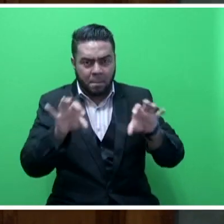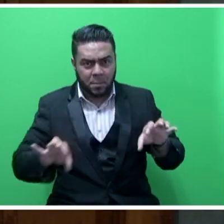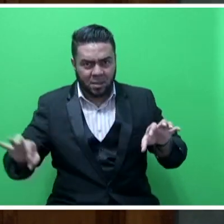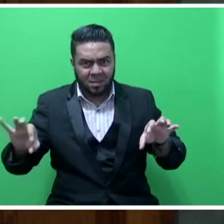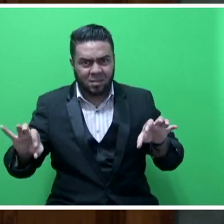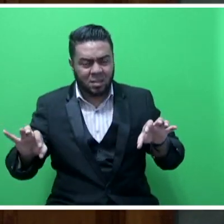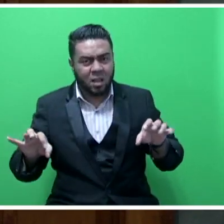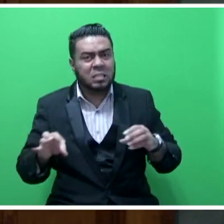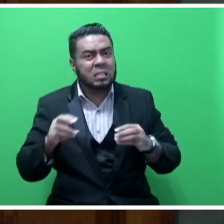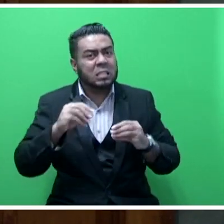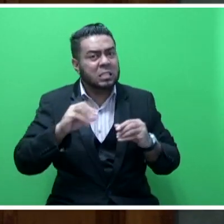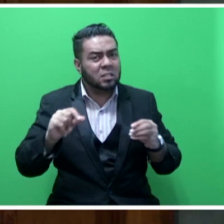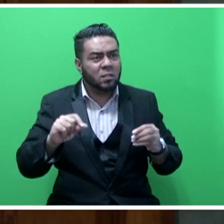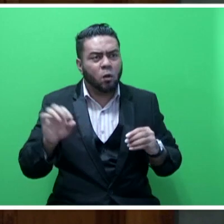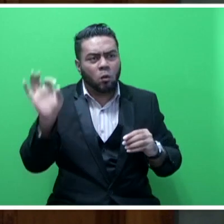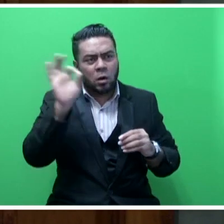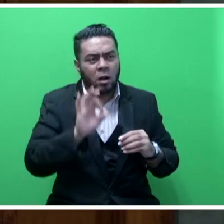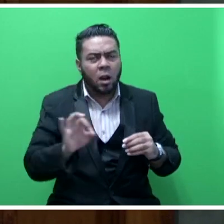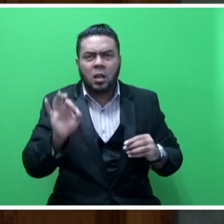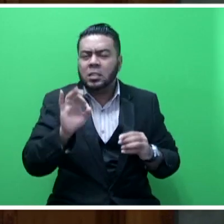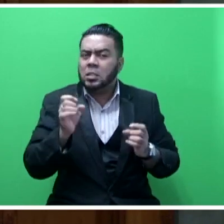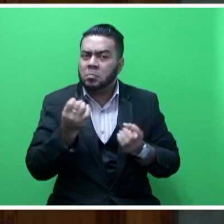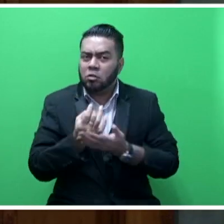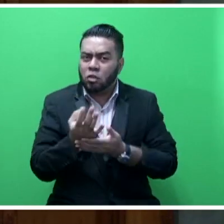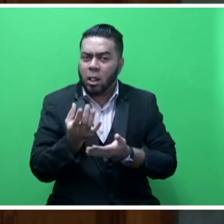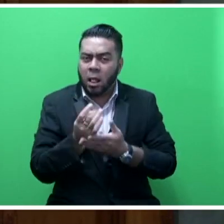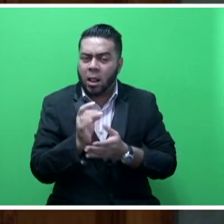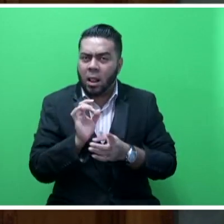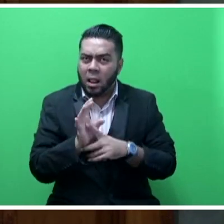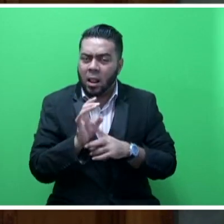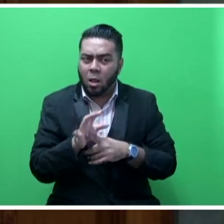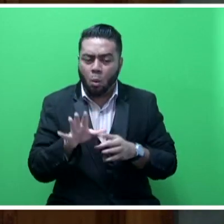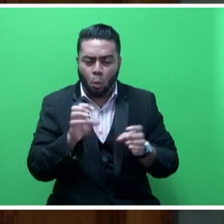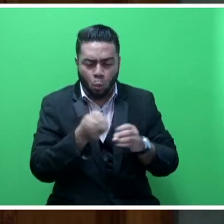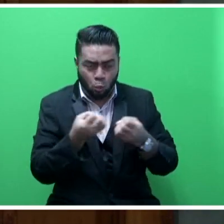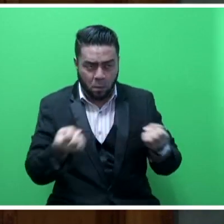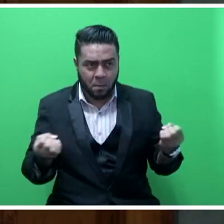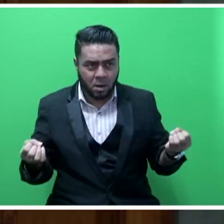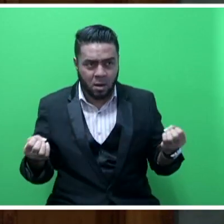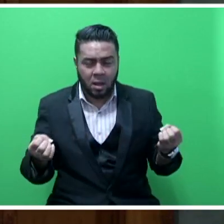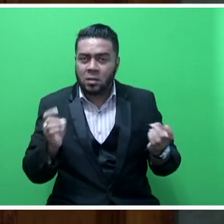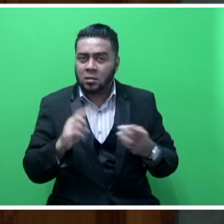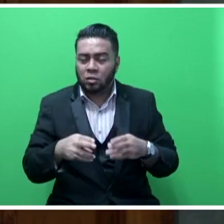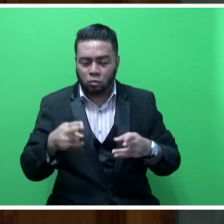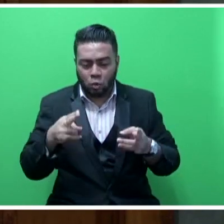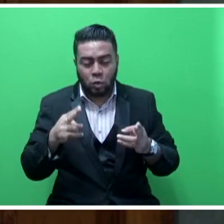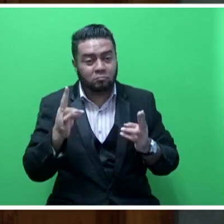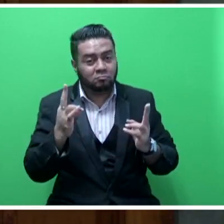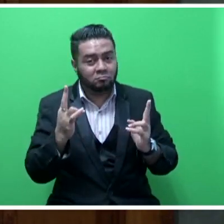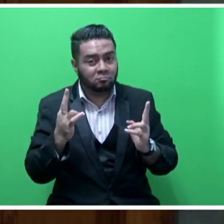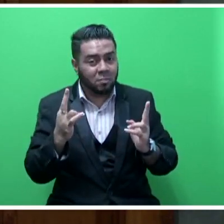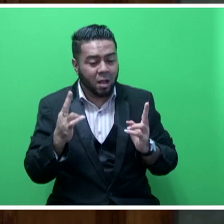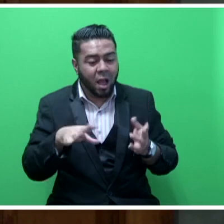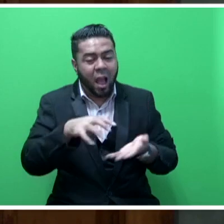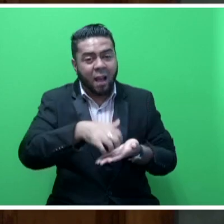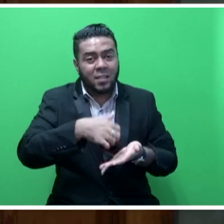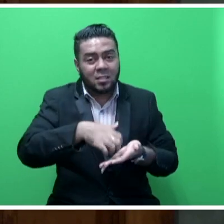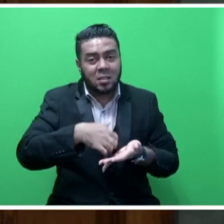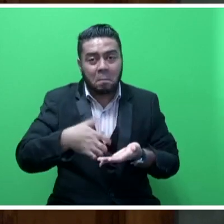seed for one cycle, provision of specialized aquaculture equipment such as nursing, sampling, harvesting